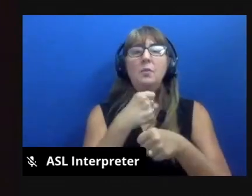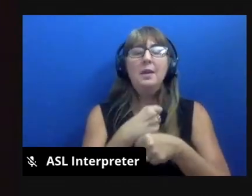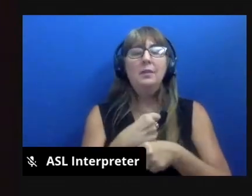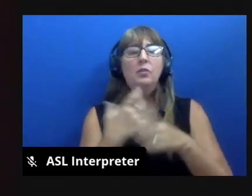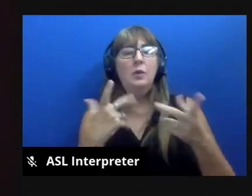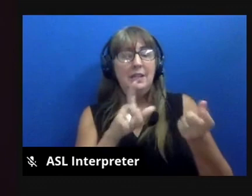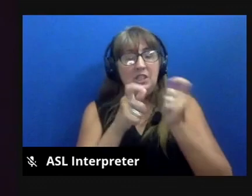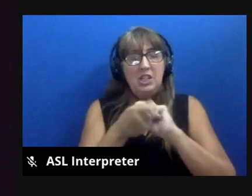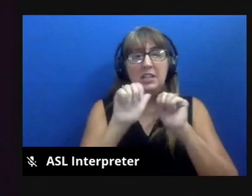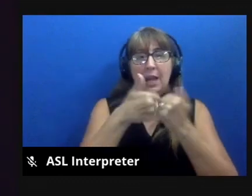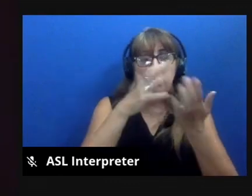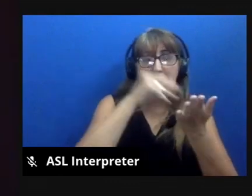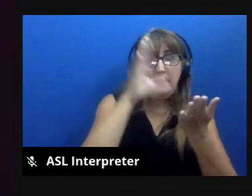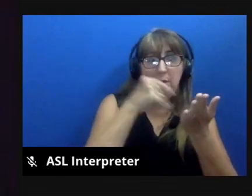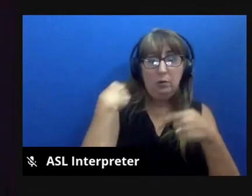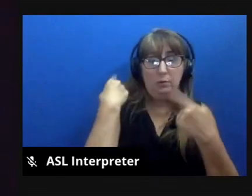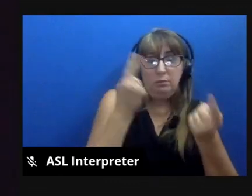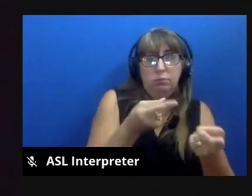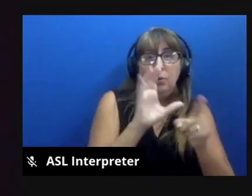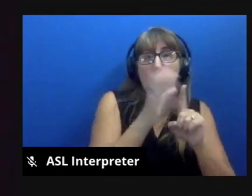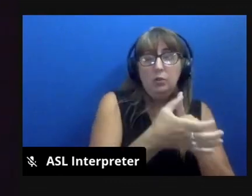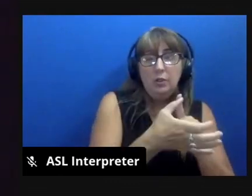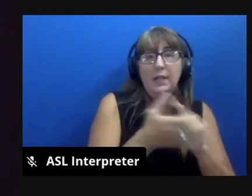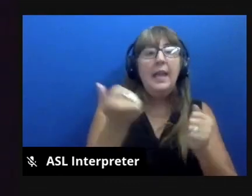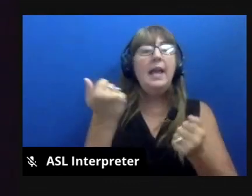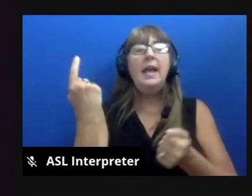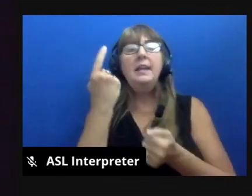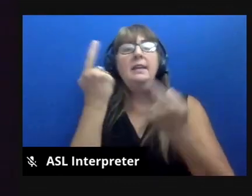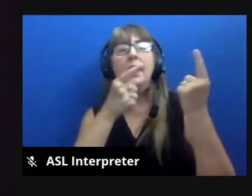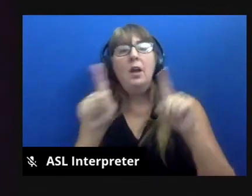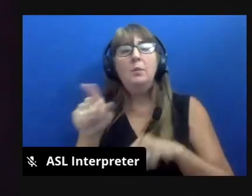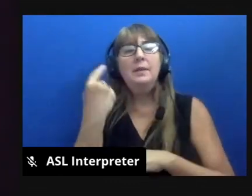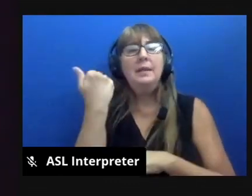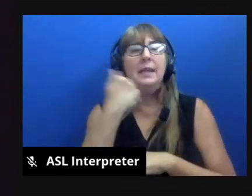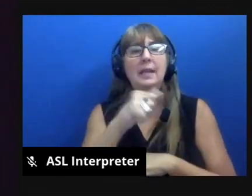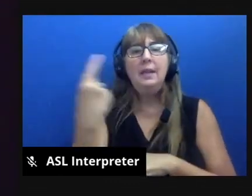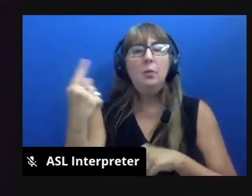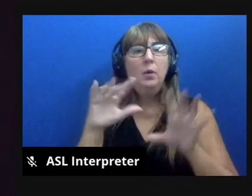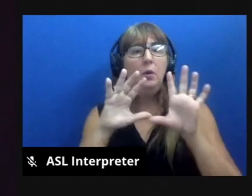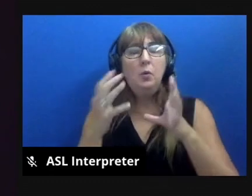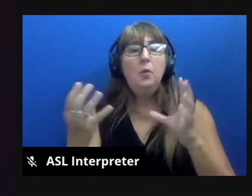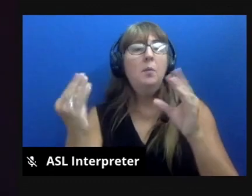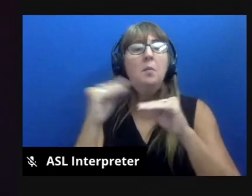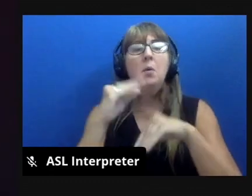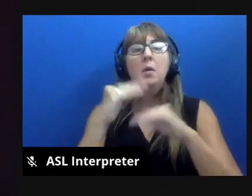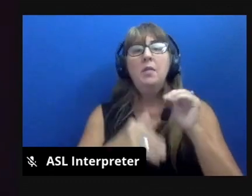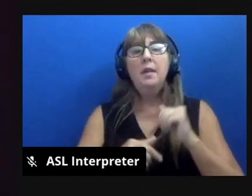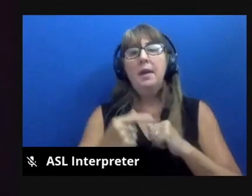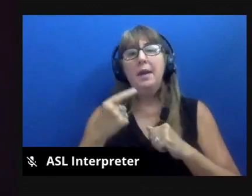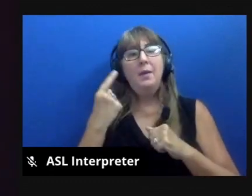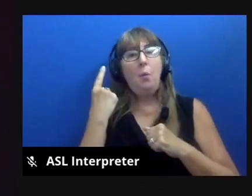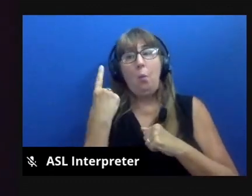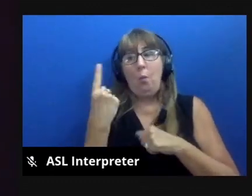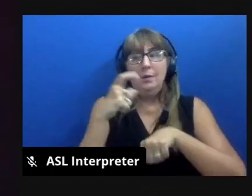ways that we have been mistaught culture, that anything that happens in any one given group more than once in any one given year, we're going to call that all